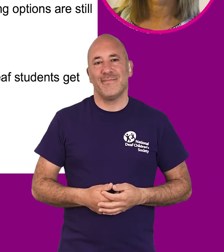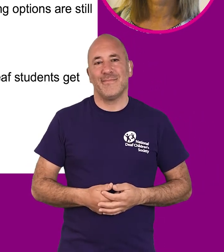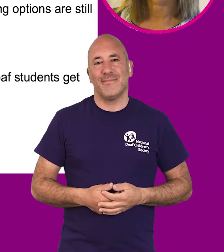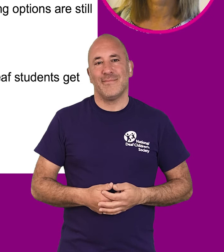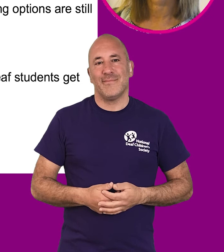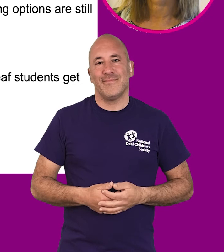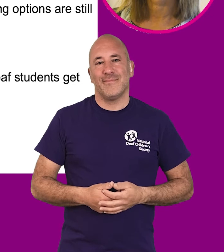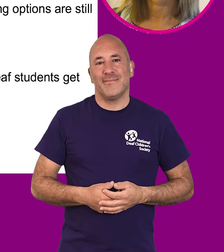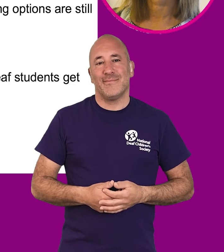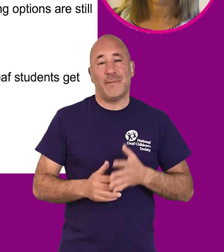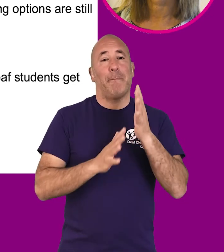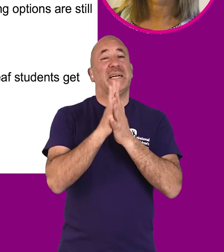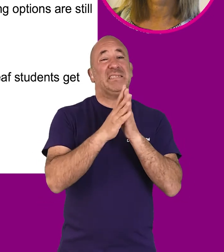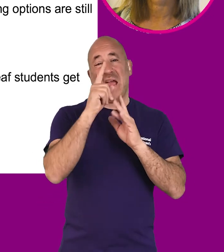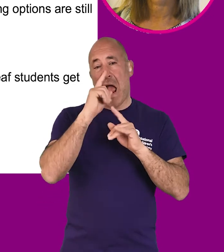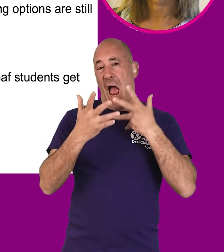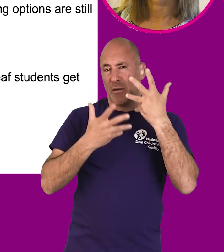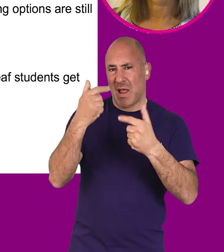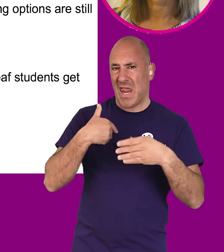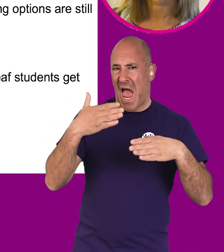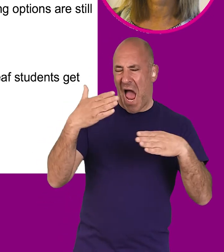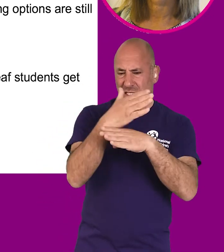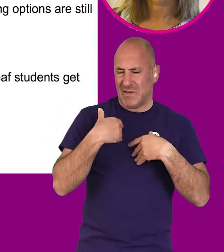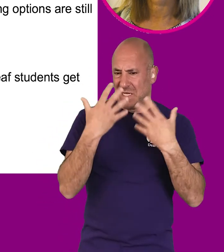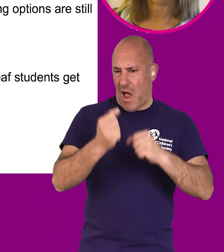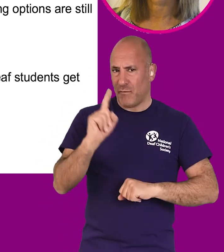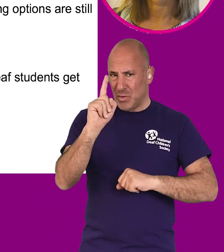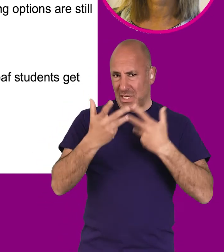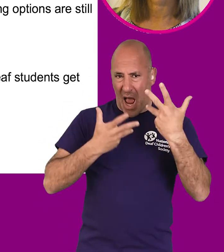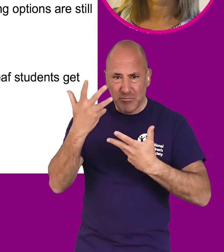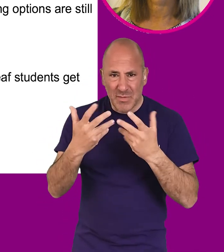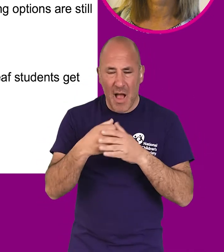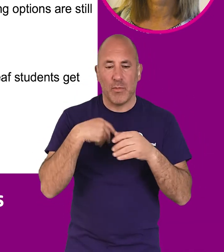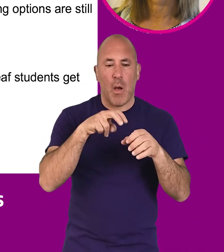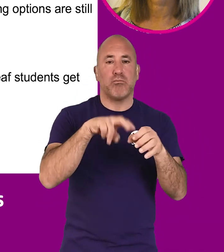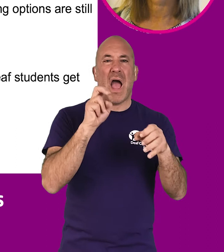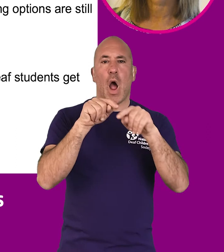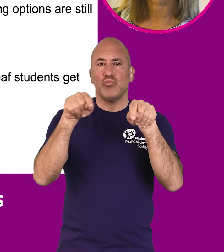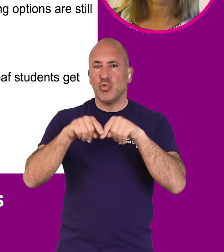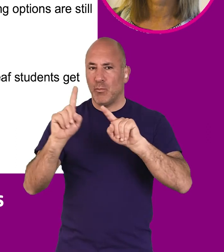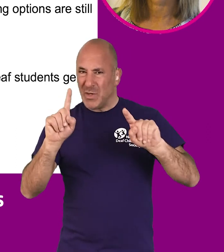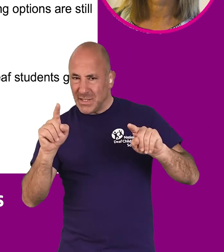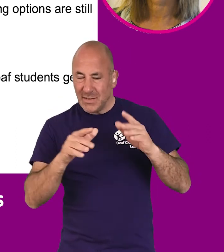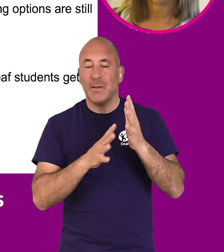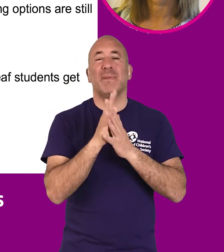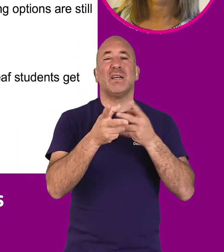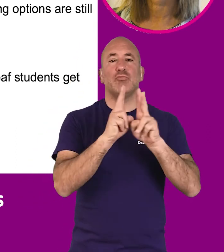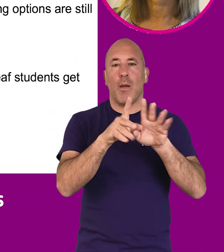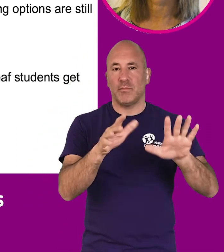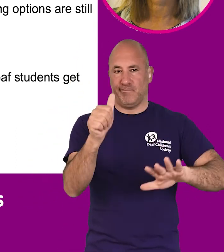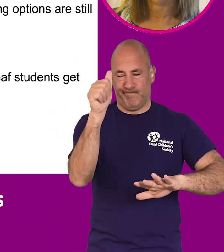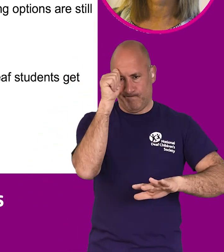considerations sorted out. You can explain what activities you're going to do. You can explain